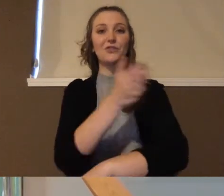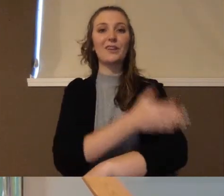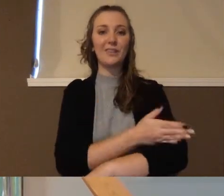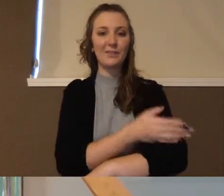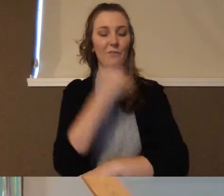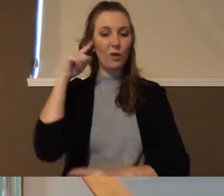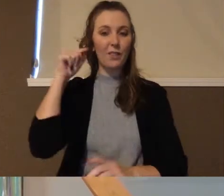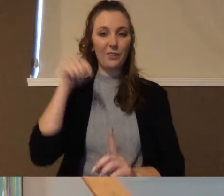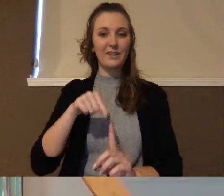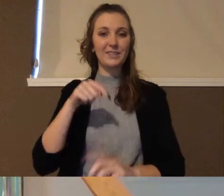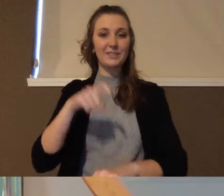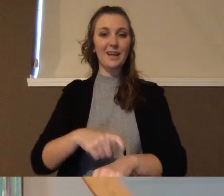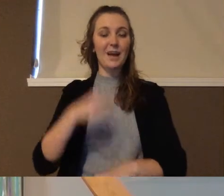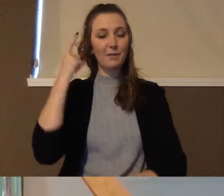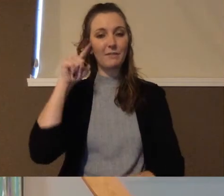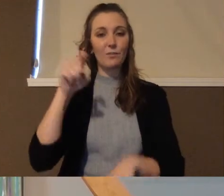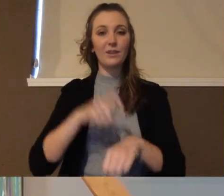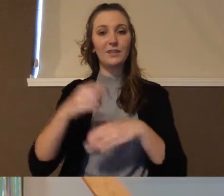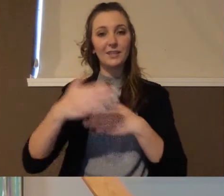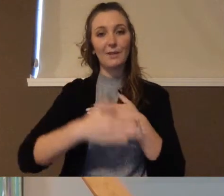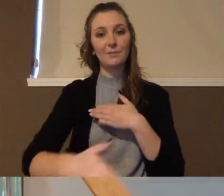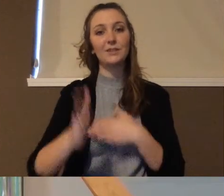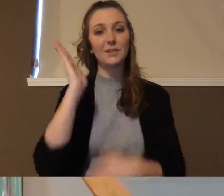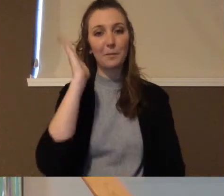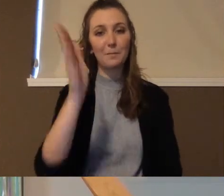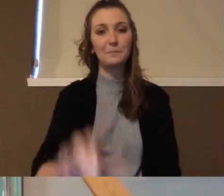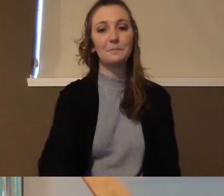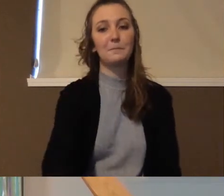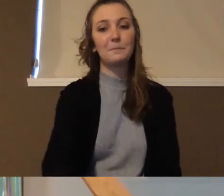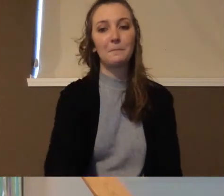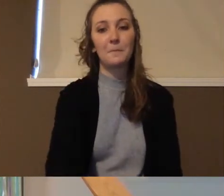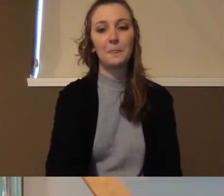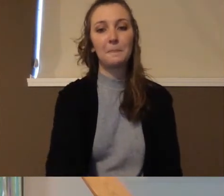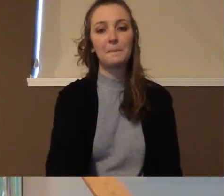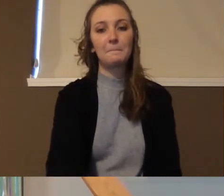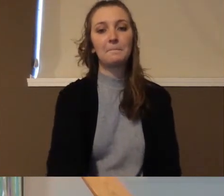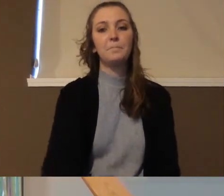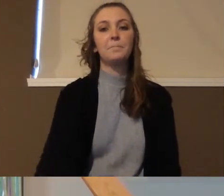time and for the time to come.